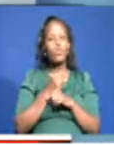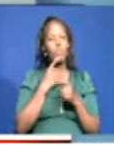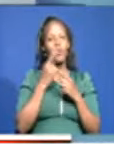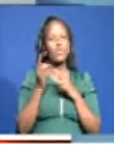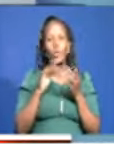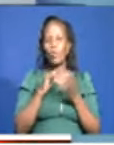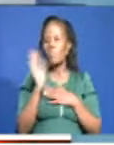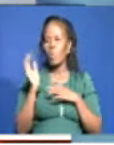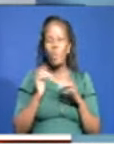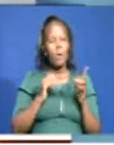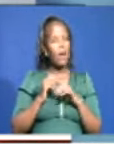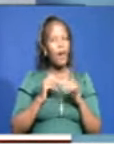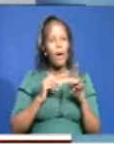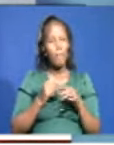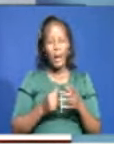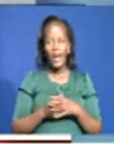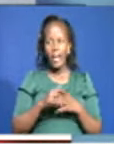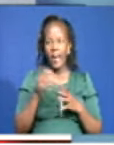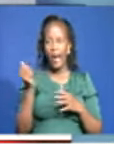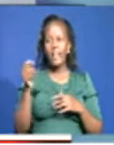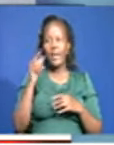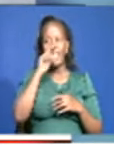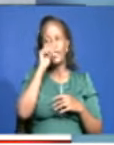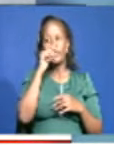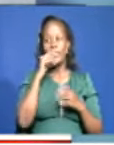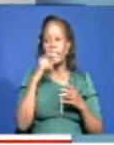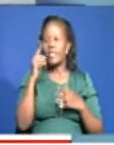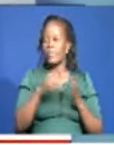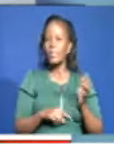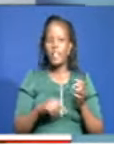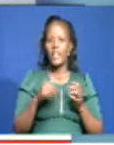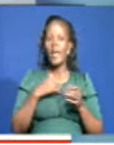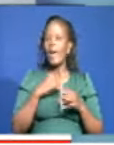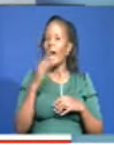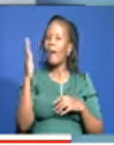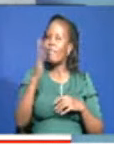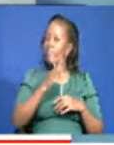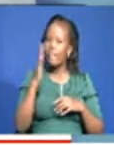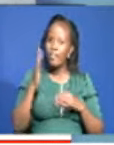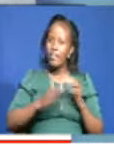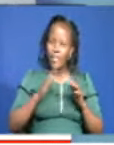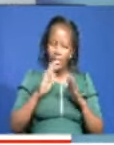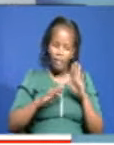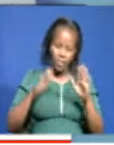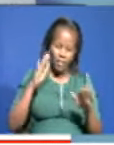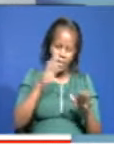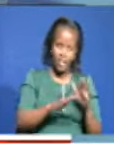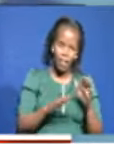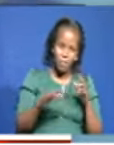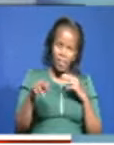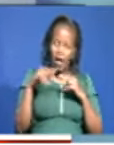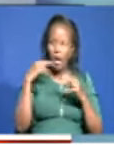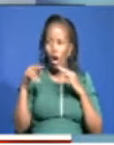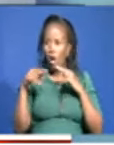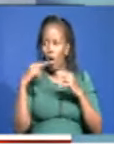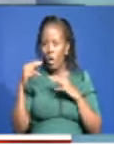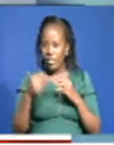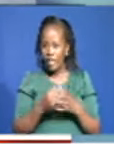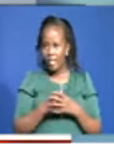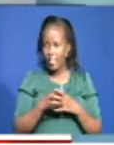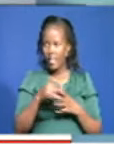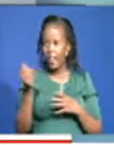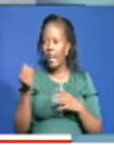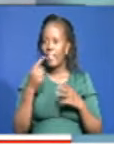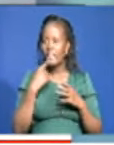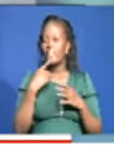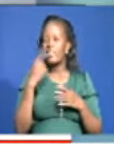much. Sako, and I have never ever stepped inside, to which he was responded to by Mr. Fixit. And